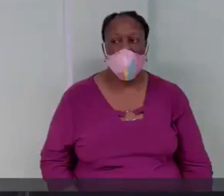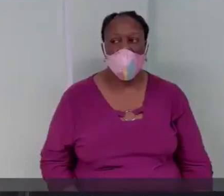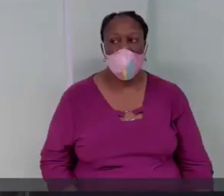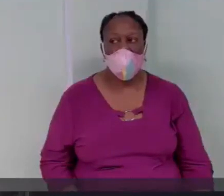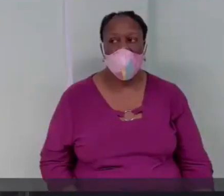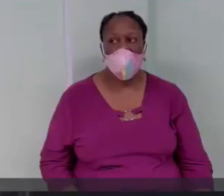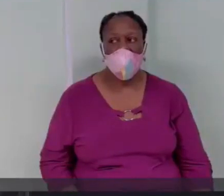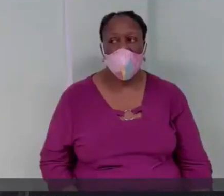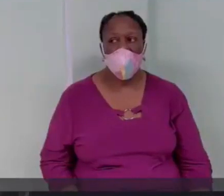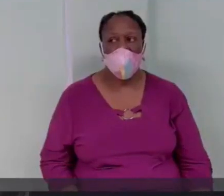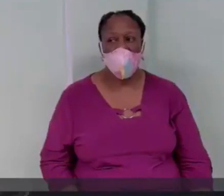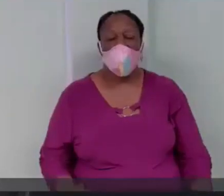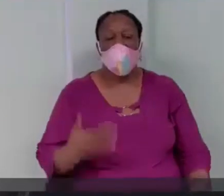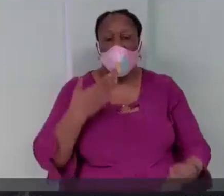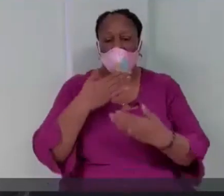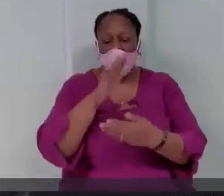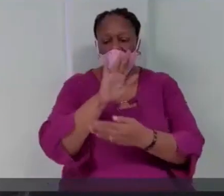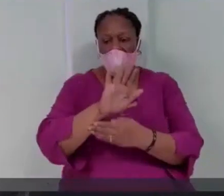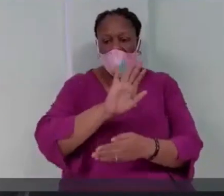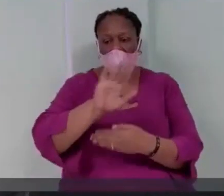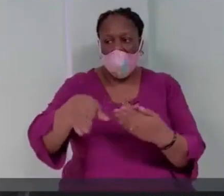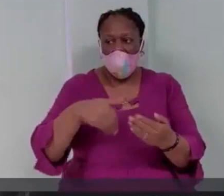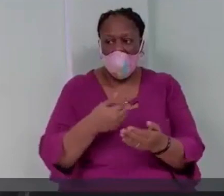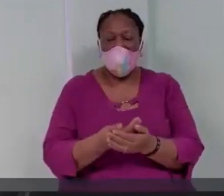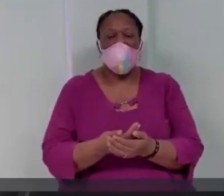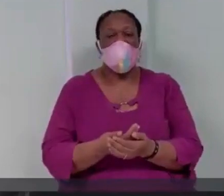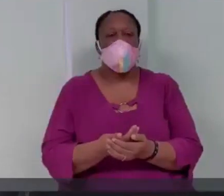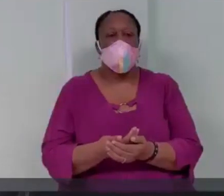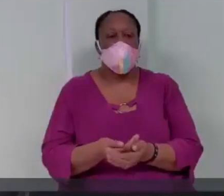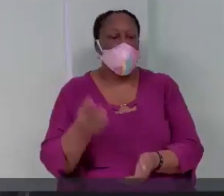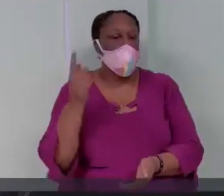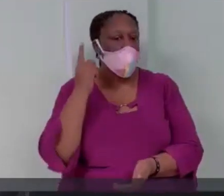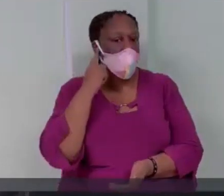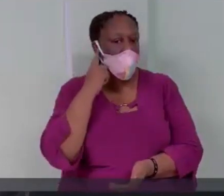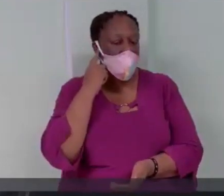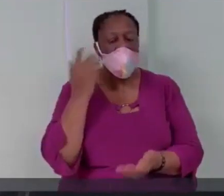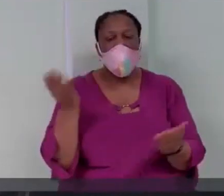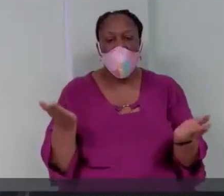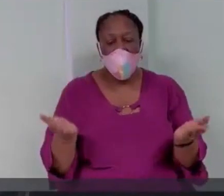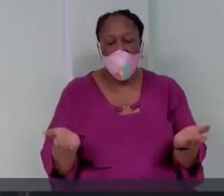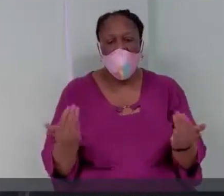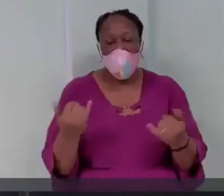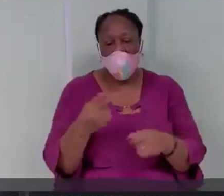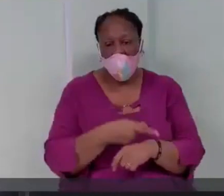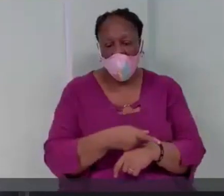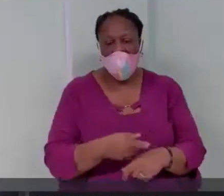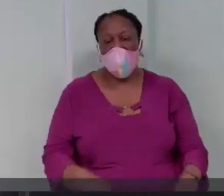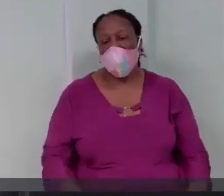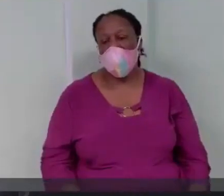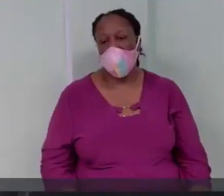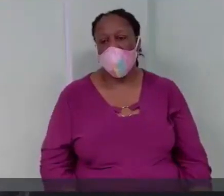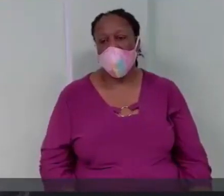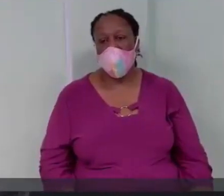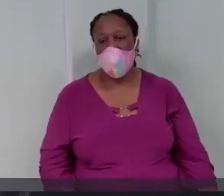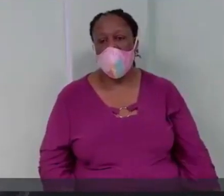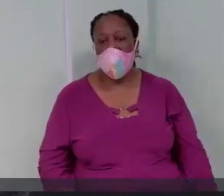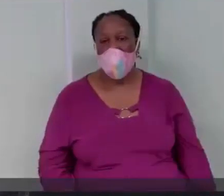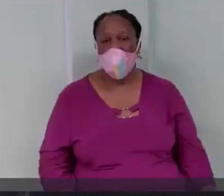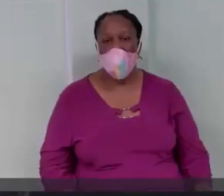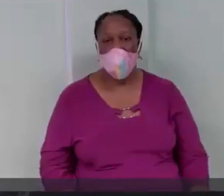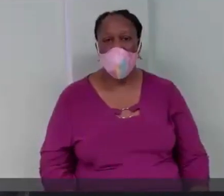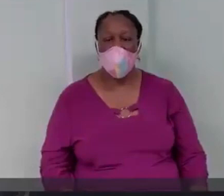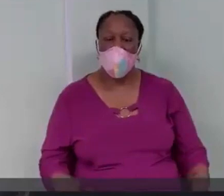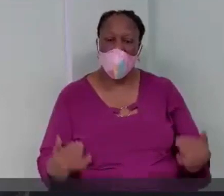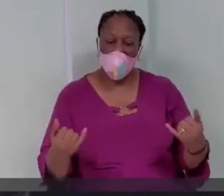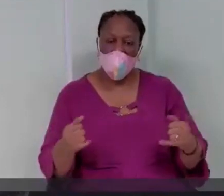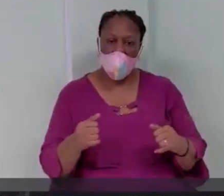Thank you, Mr. Williams, and a pleasant good afternoon to all listening to this broadcast by whatever means. Today I